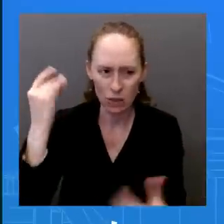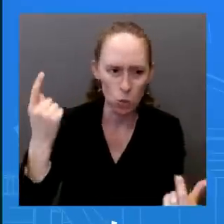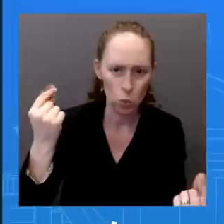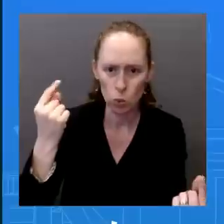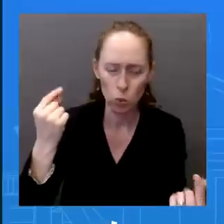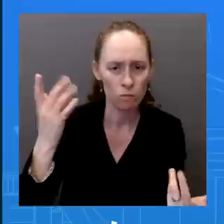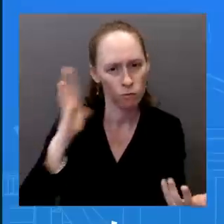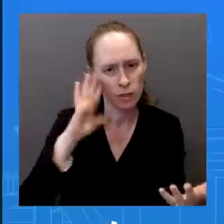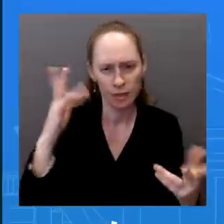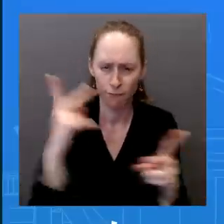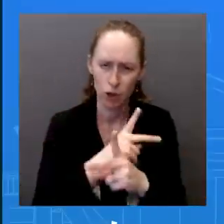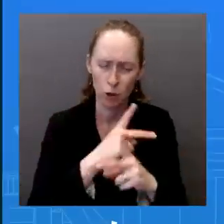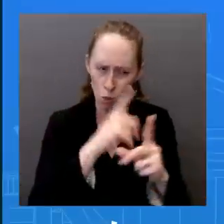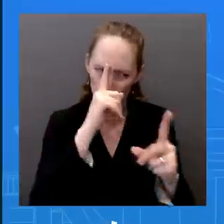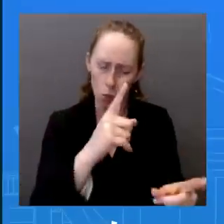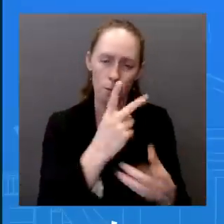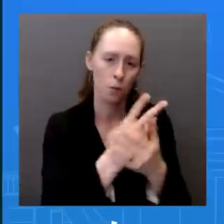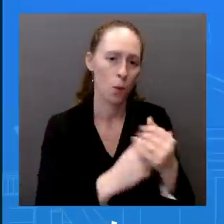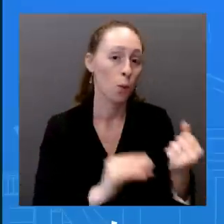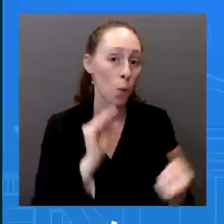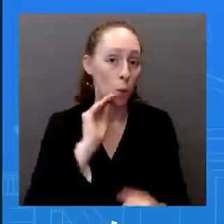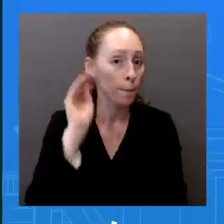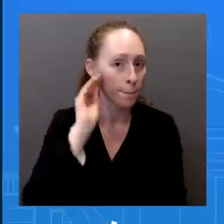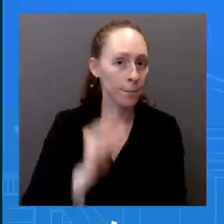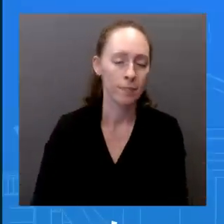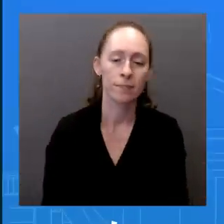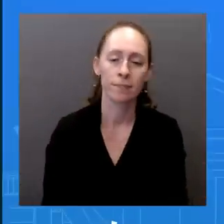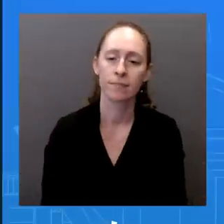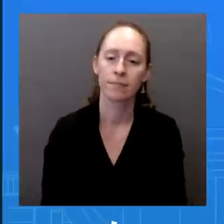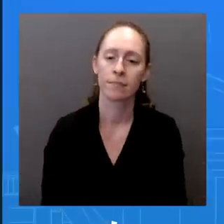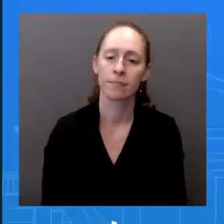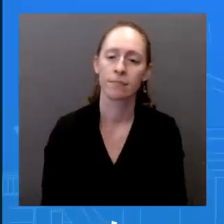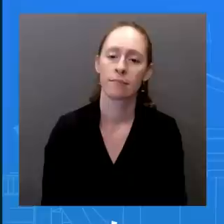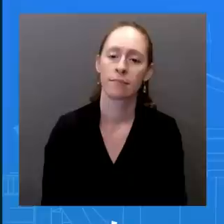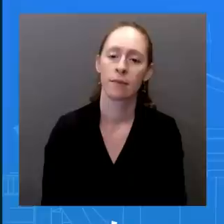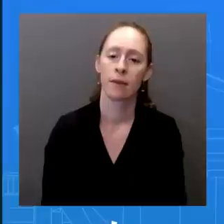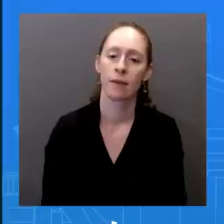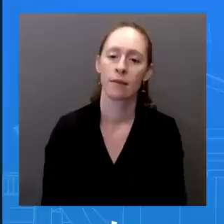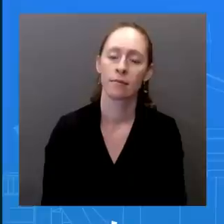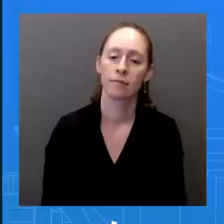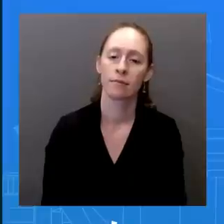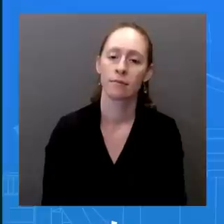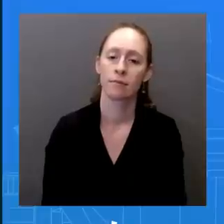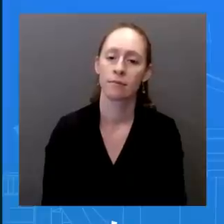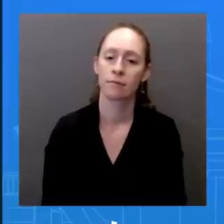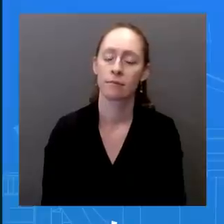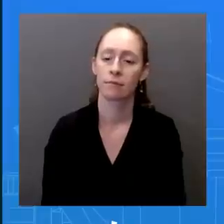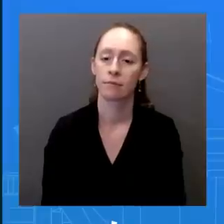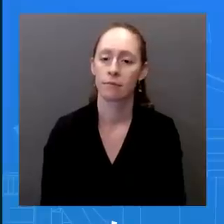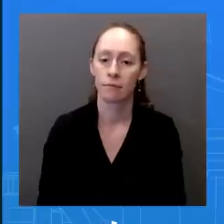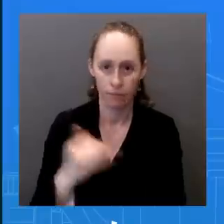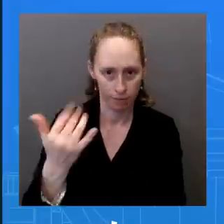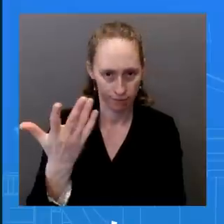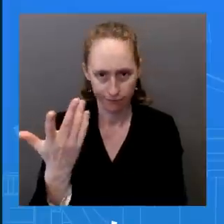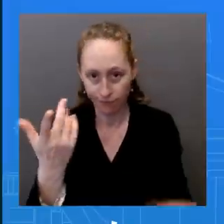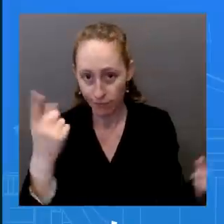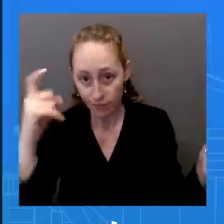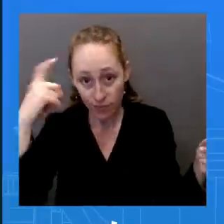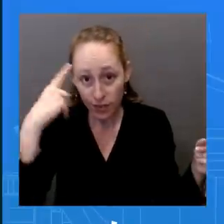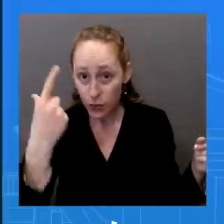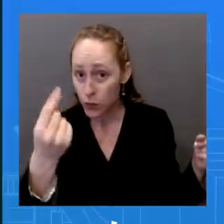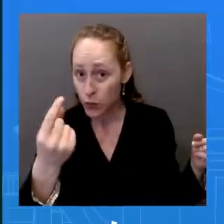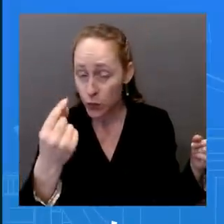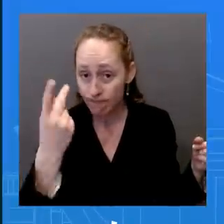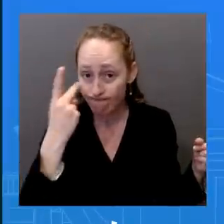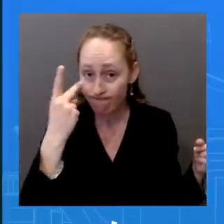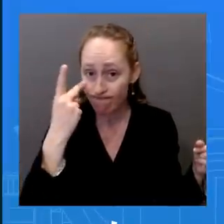to Moscow itself to then take the hard decision to actually move forward with this. And we will continue to keep you posted as things develop